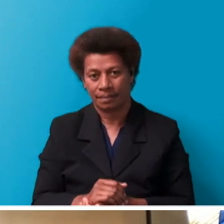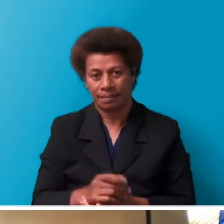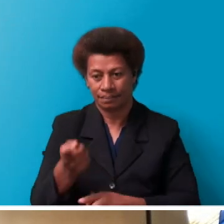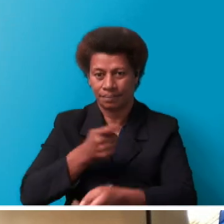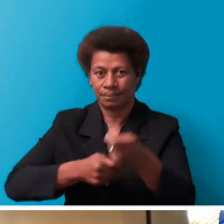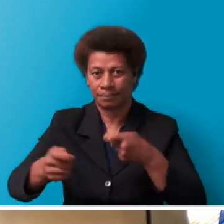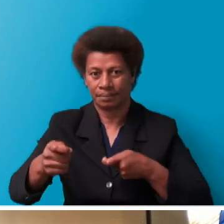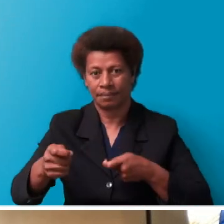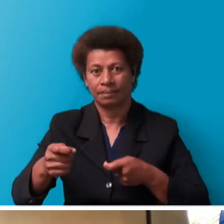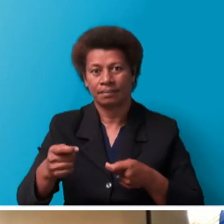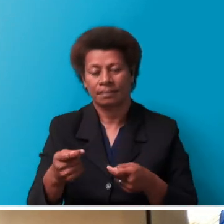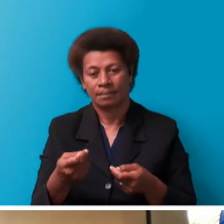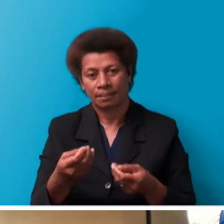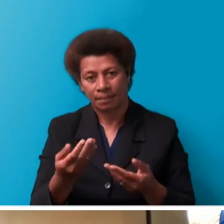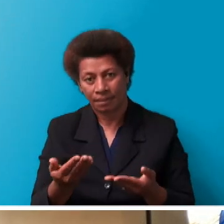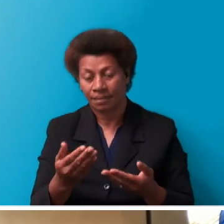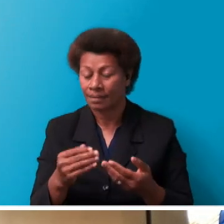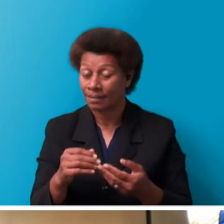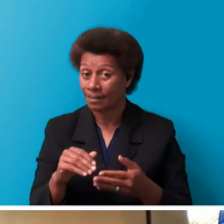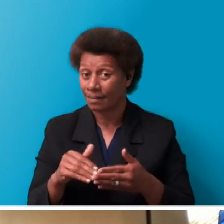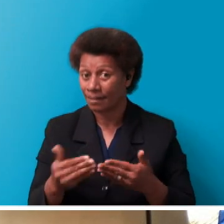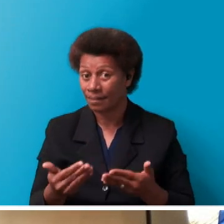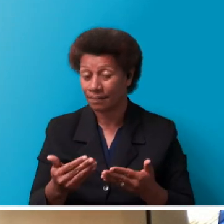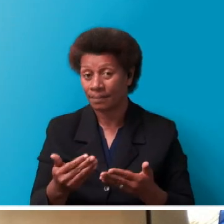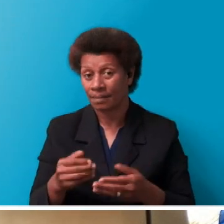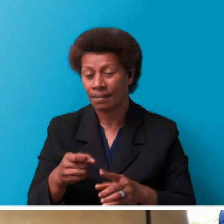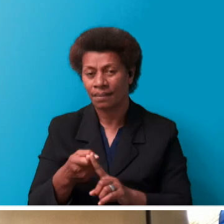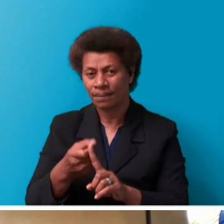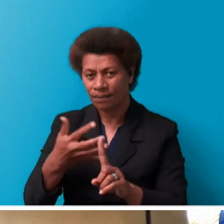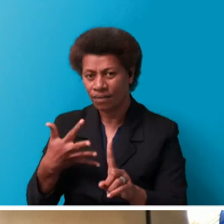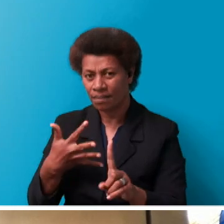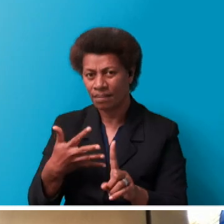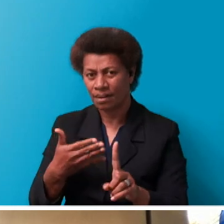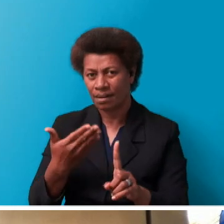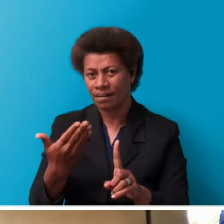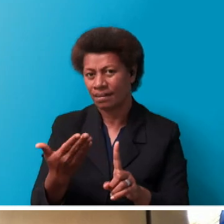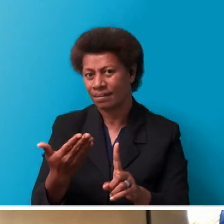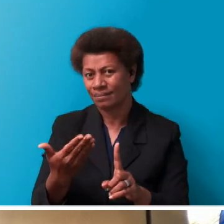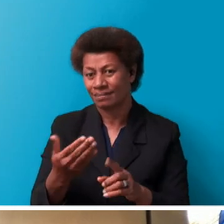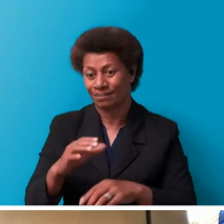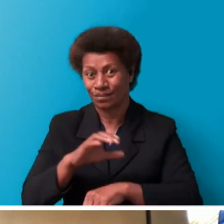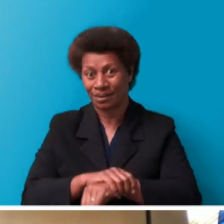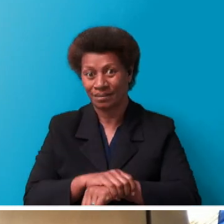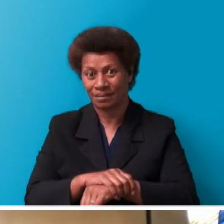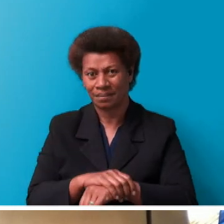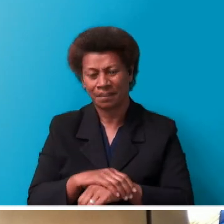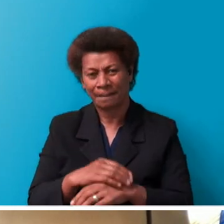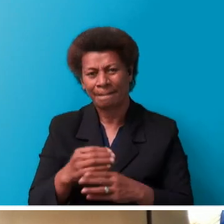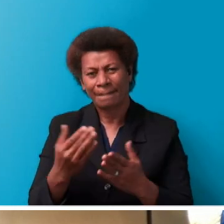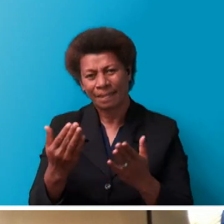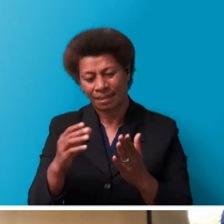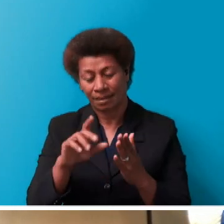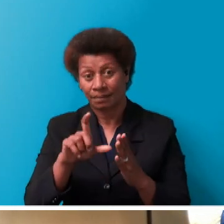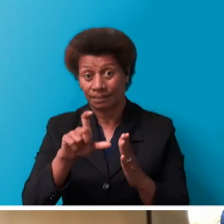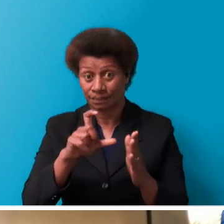thank the former Acting Commissioner of Police, Mr. Juki Hong Chiu, for his courage in answering